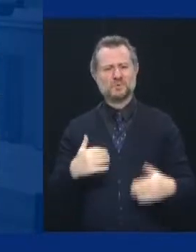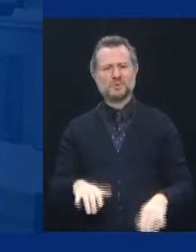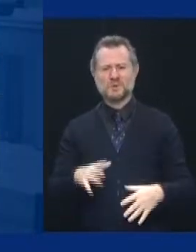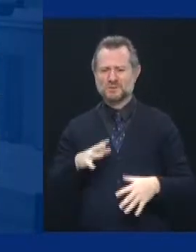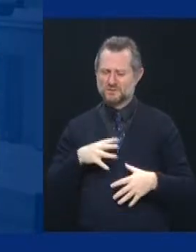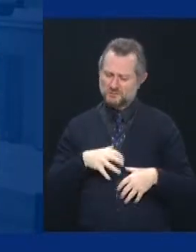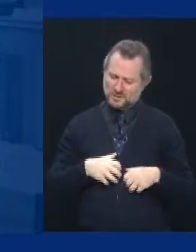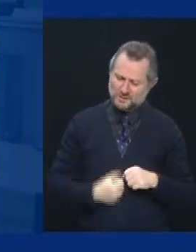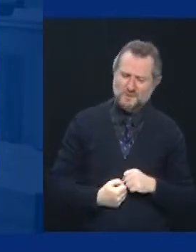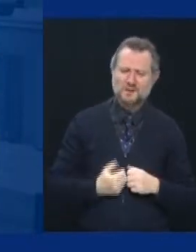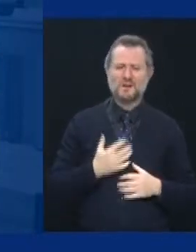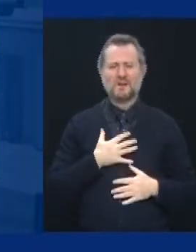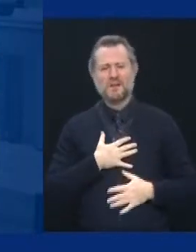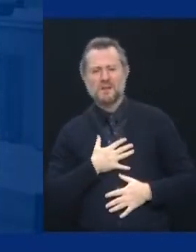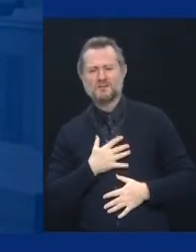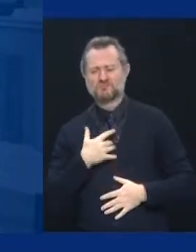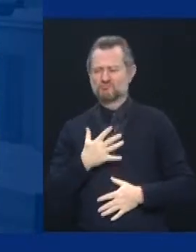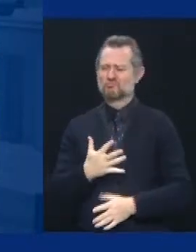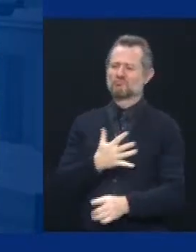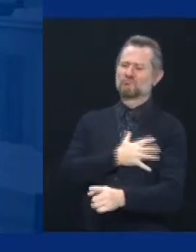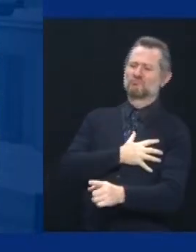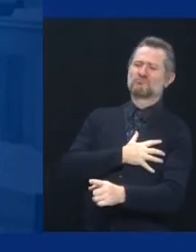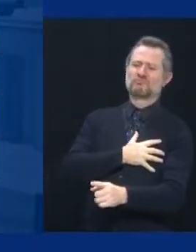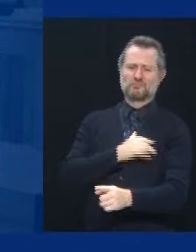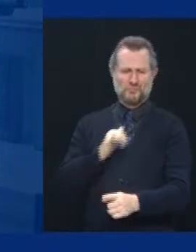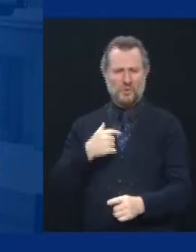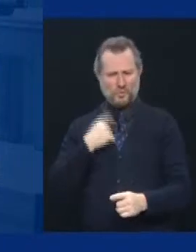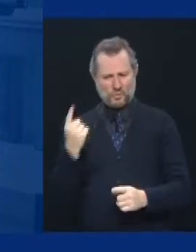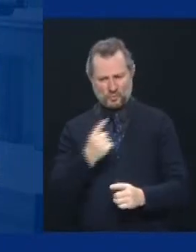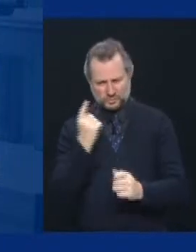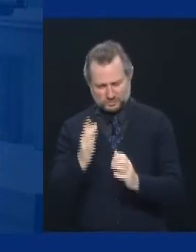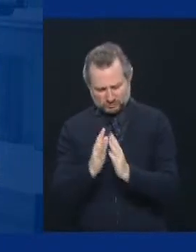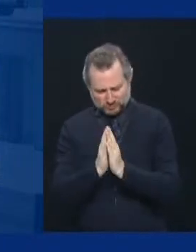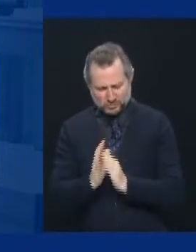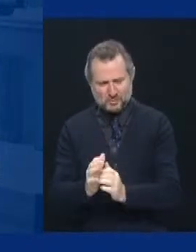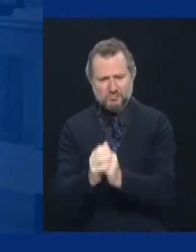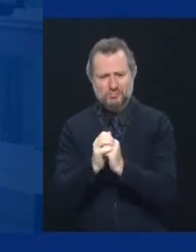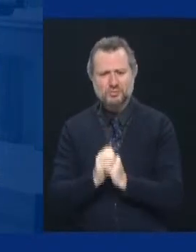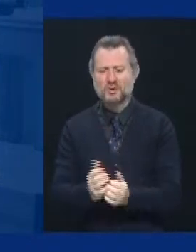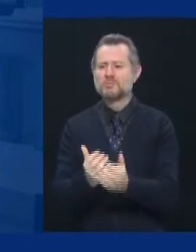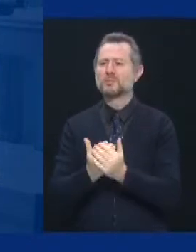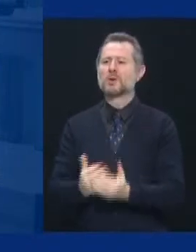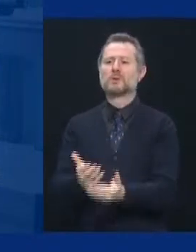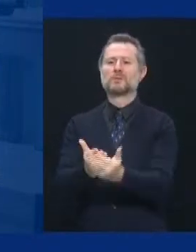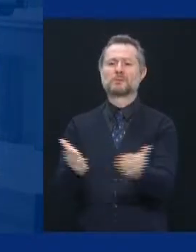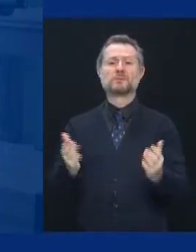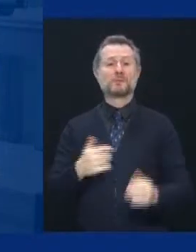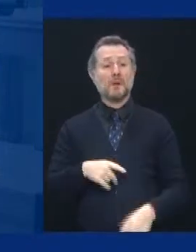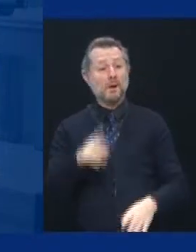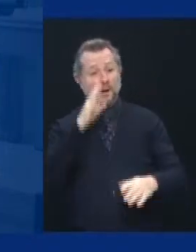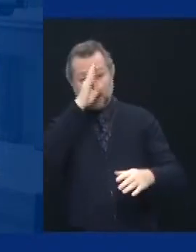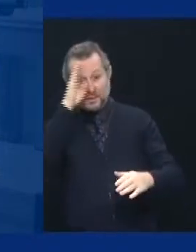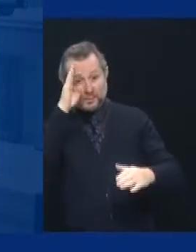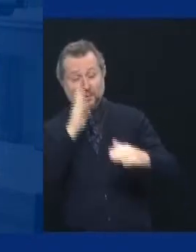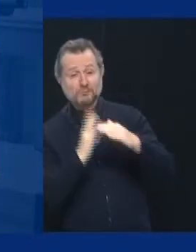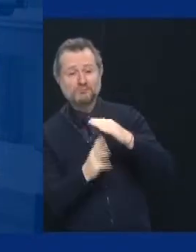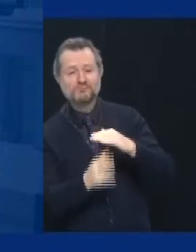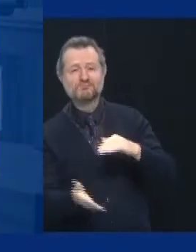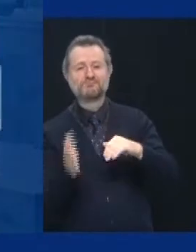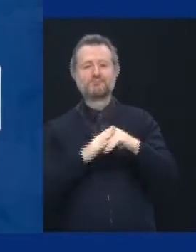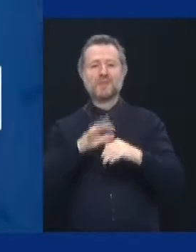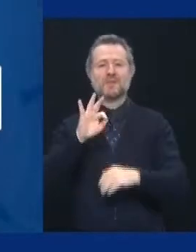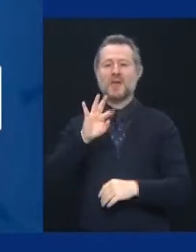today. So they're in our thoughts and prayers. Hospitalizations up 97, ICU down